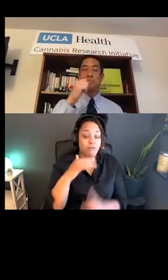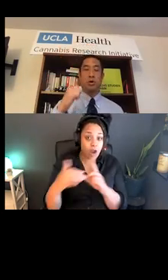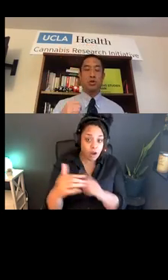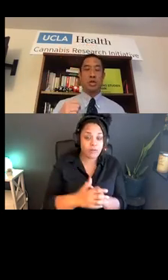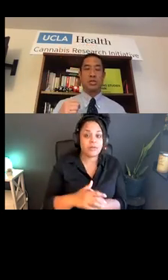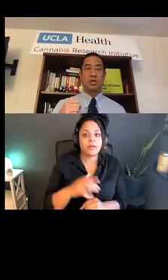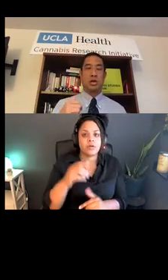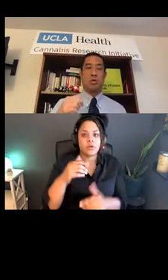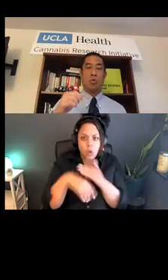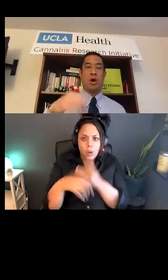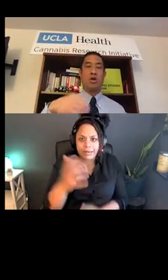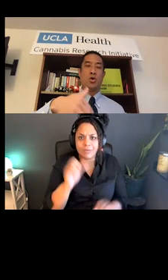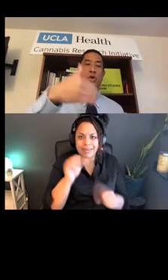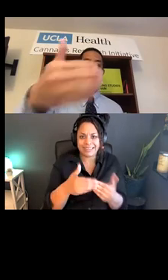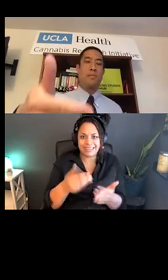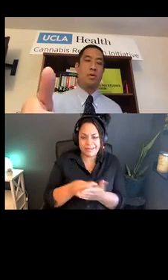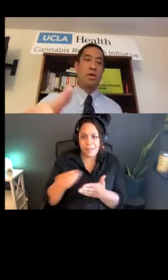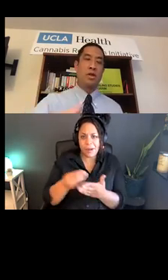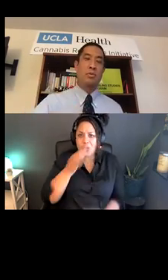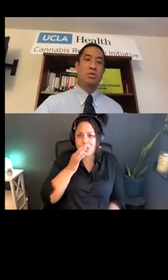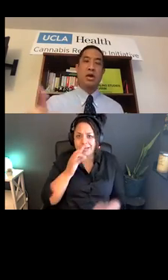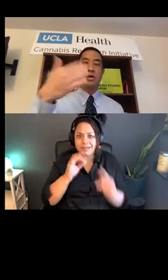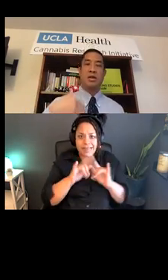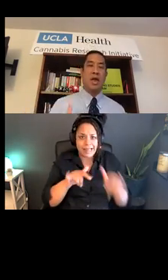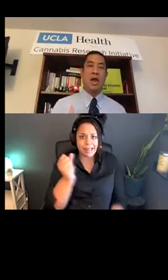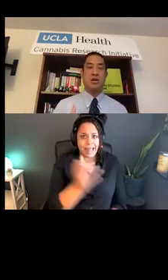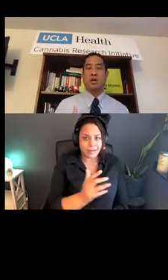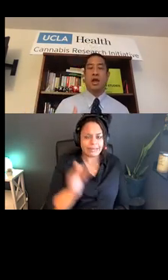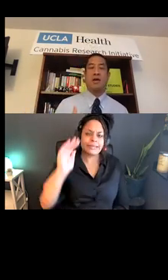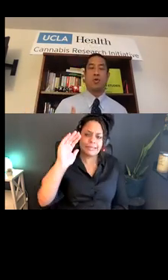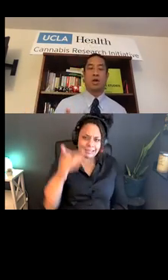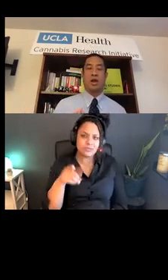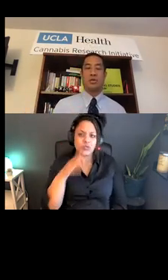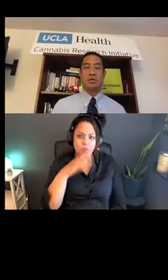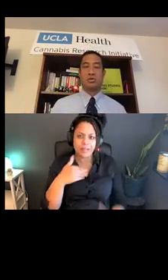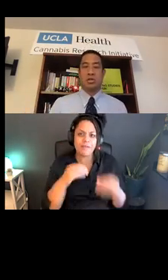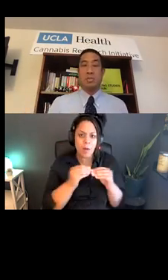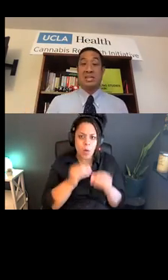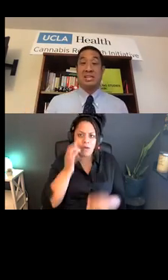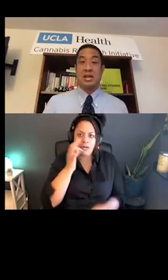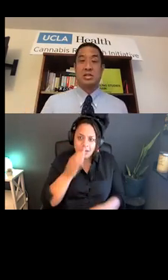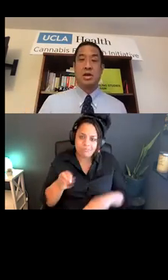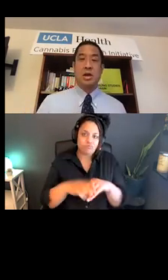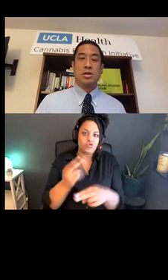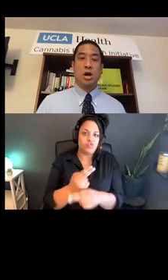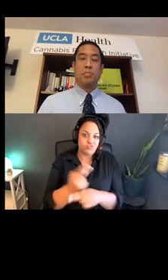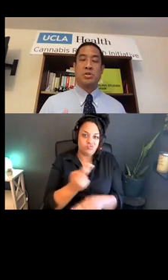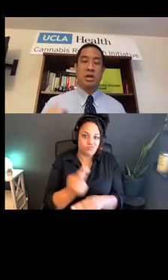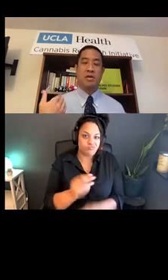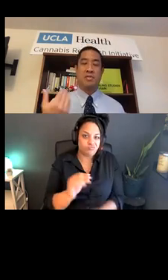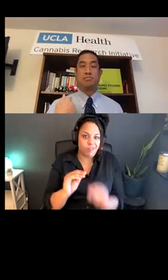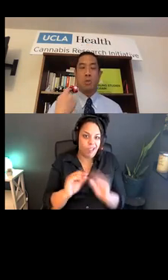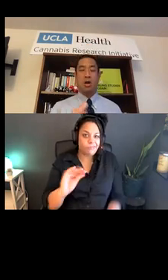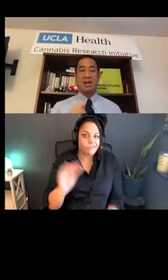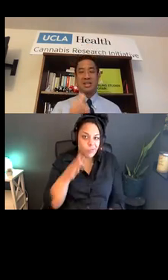easily purchased where you gamble, then most likely, again, you're going to have more cannabis use. It just makes sense. So